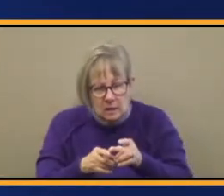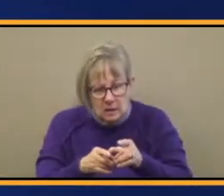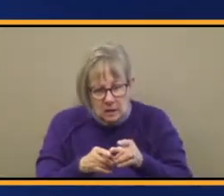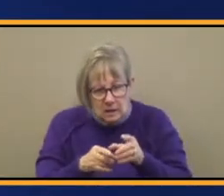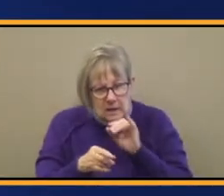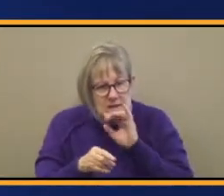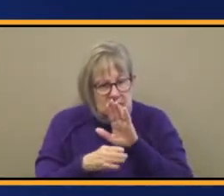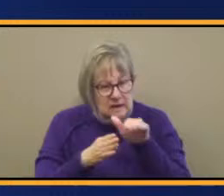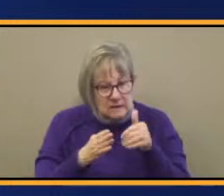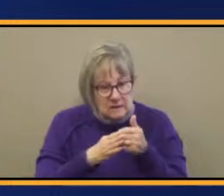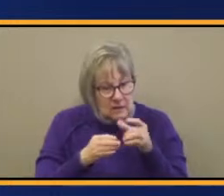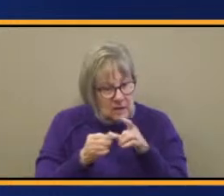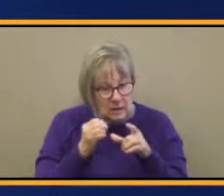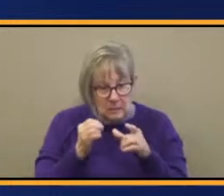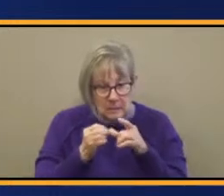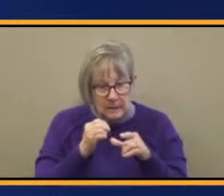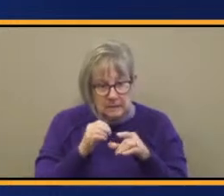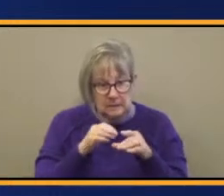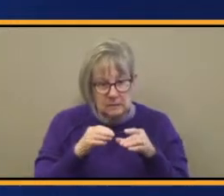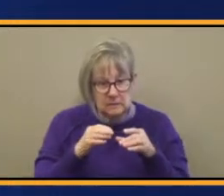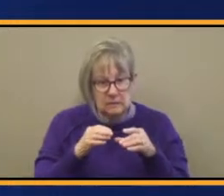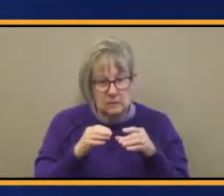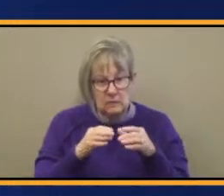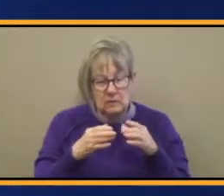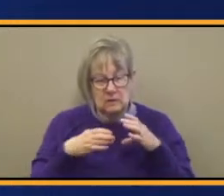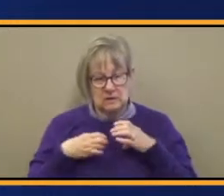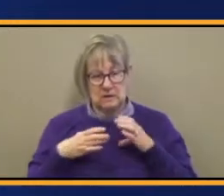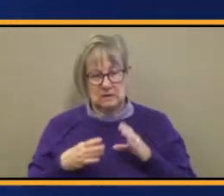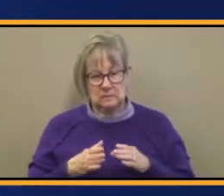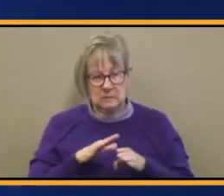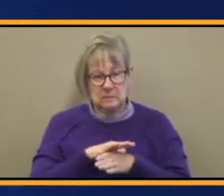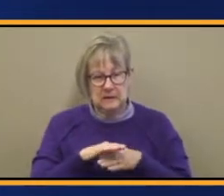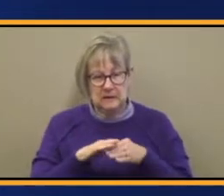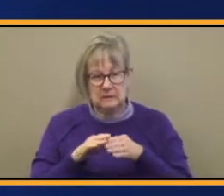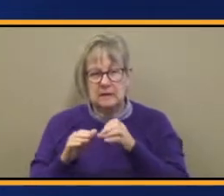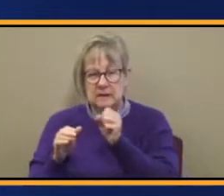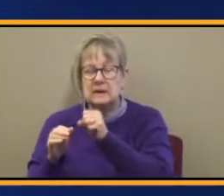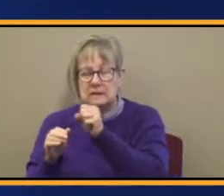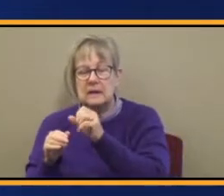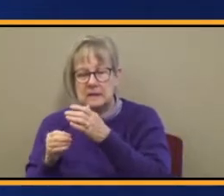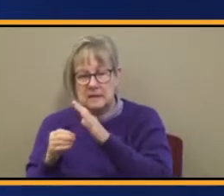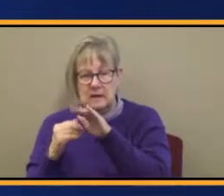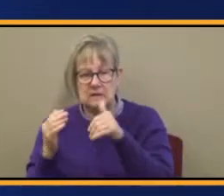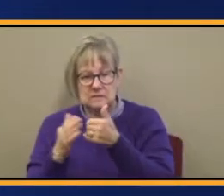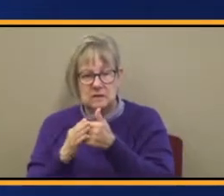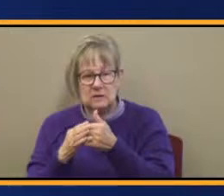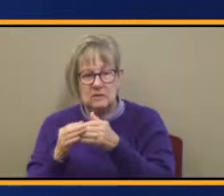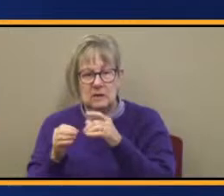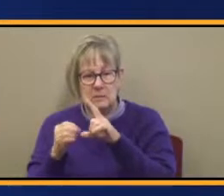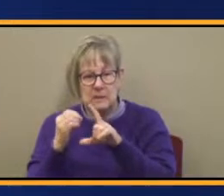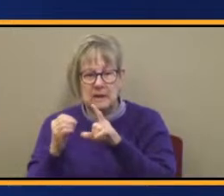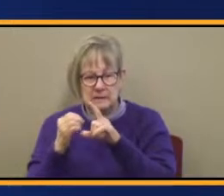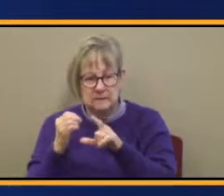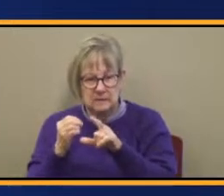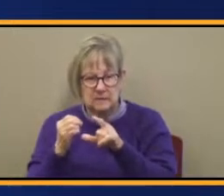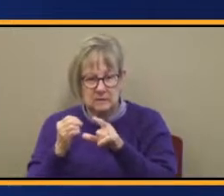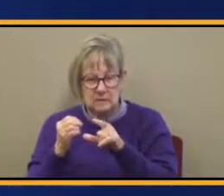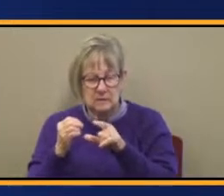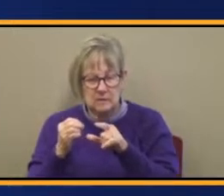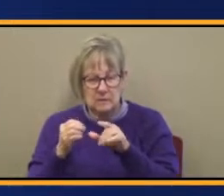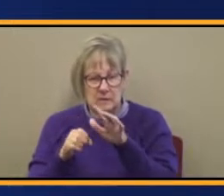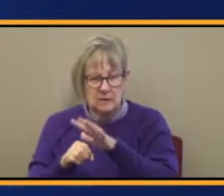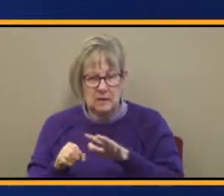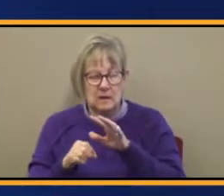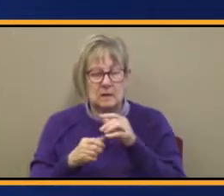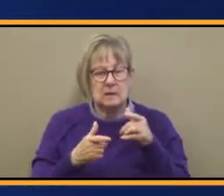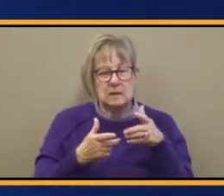it the entire El Paso customer base, or is it just some the entire folks? Customer okay. Service territory. Yeah. Let me just talk